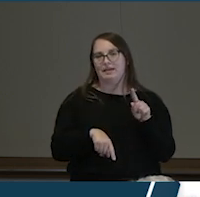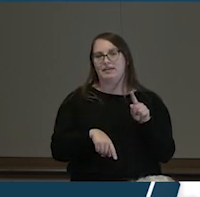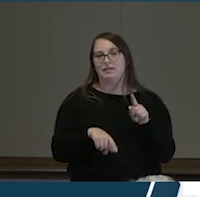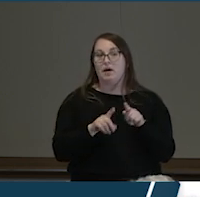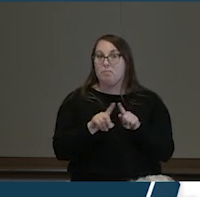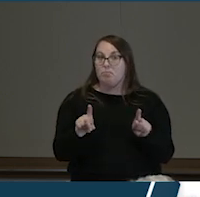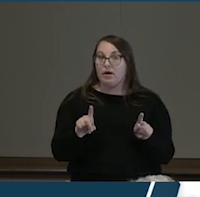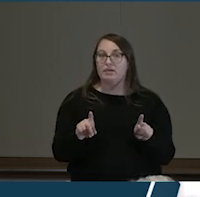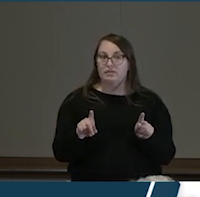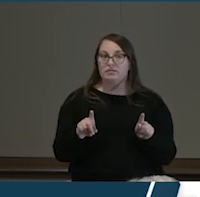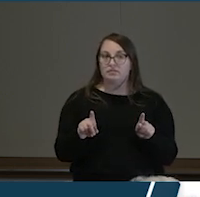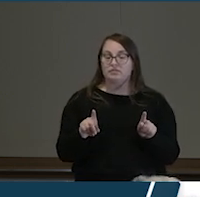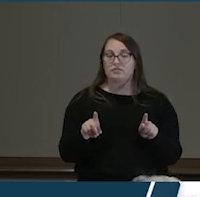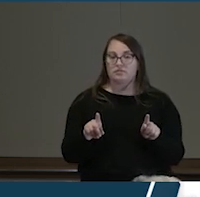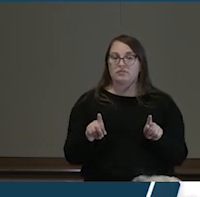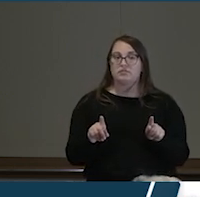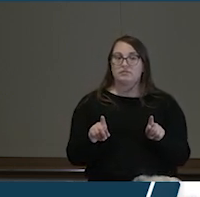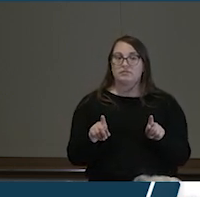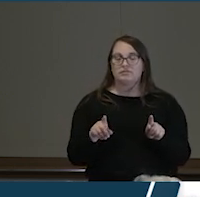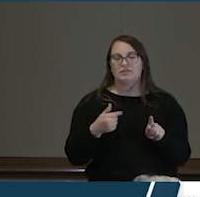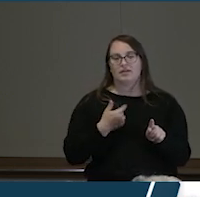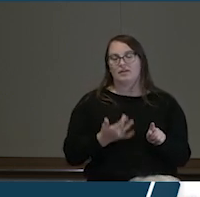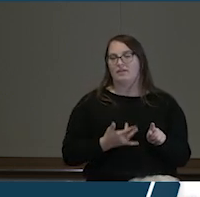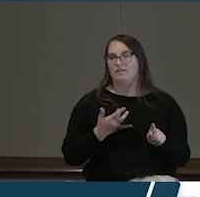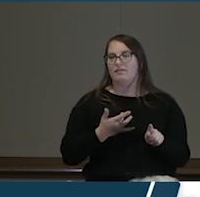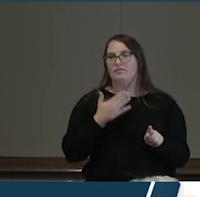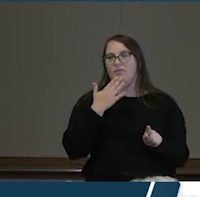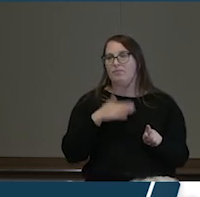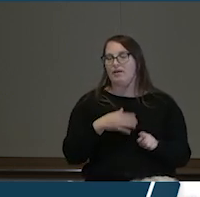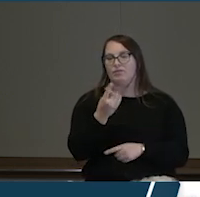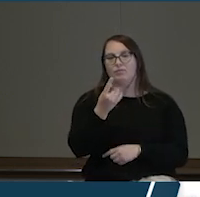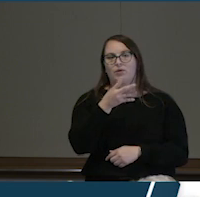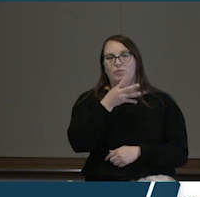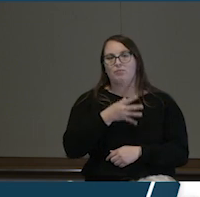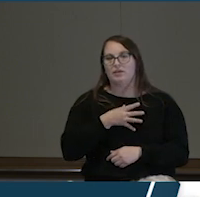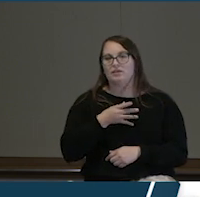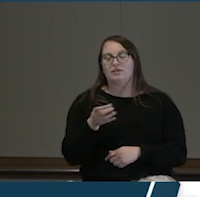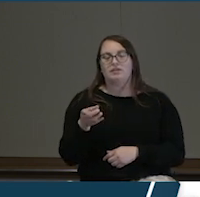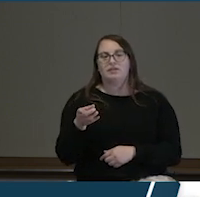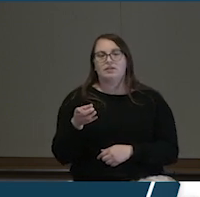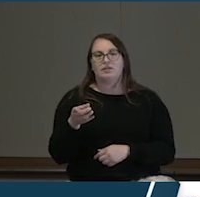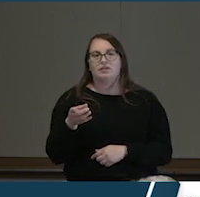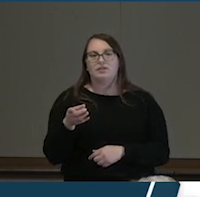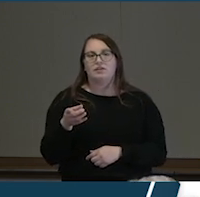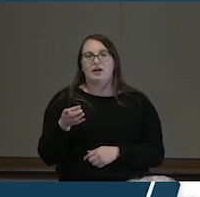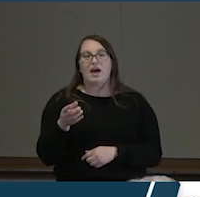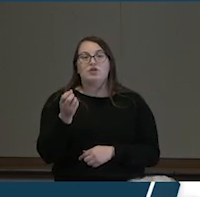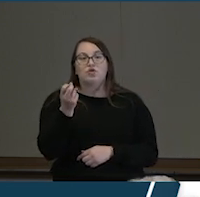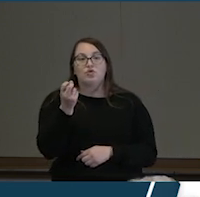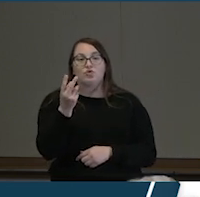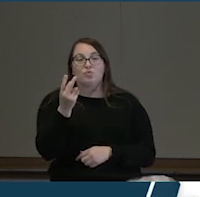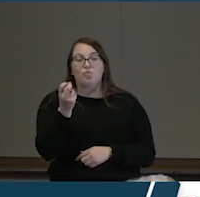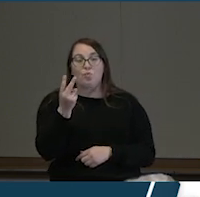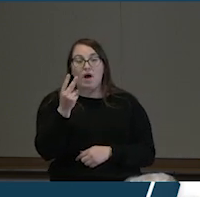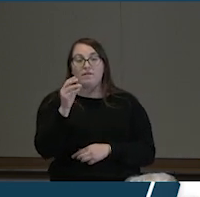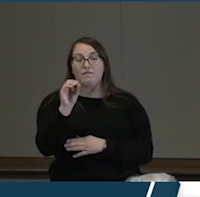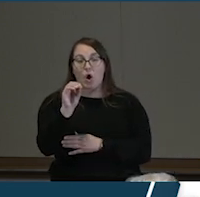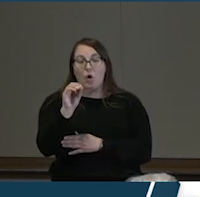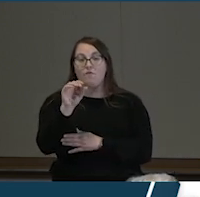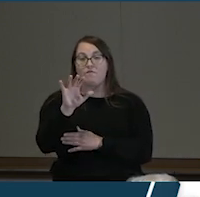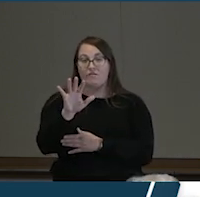if I had last year, I felt really bad for her. I had someone at literally 12:05